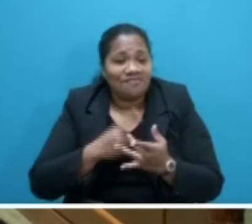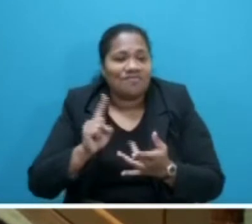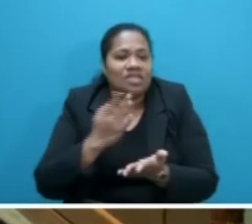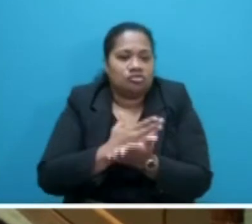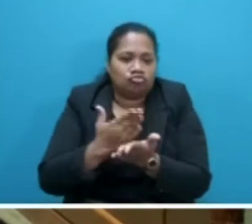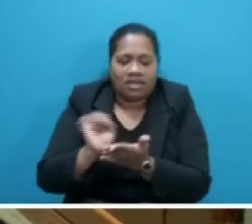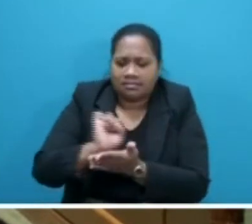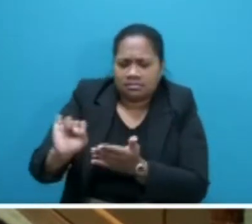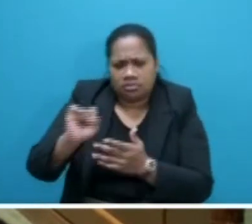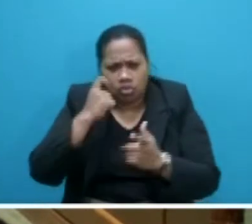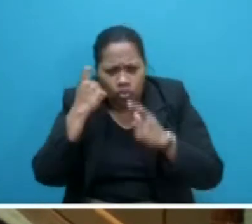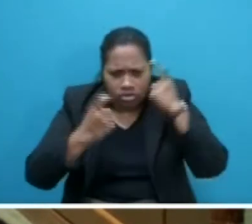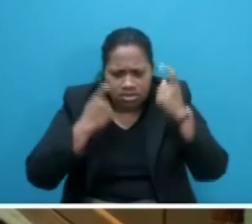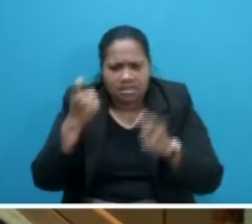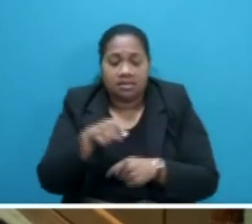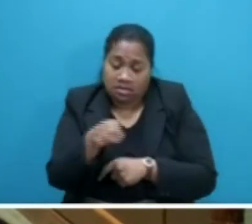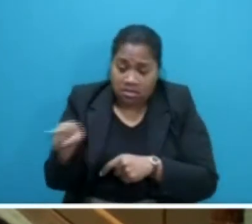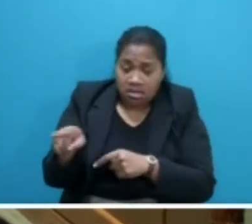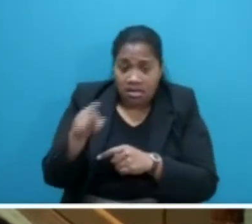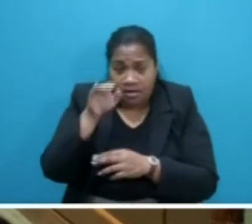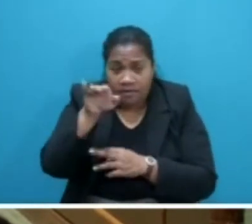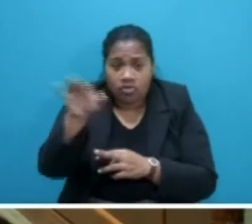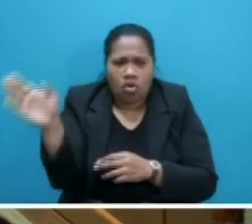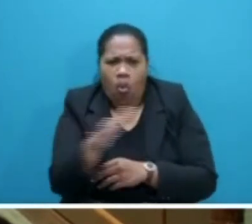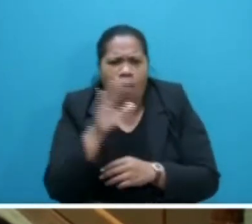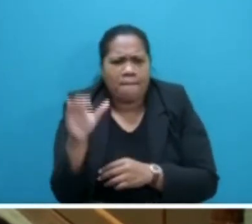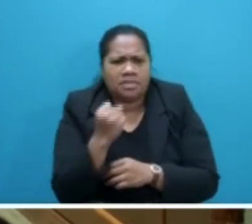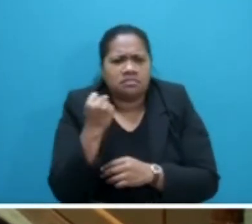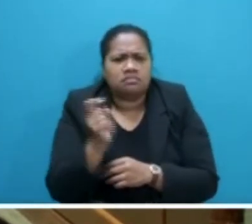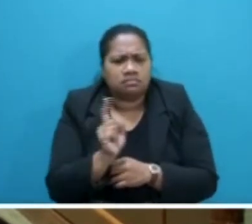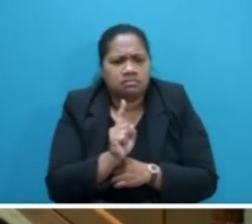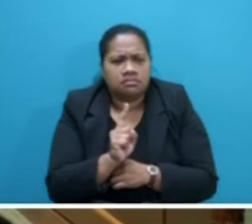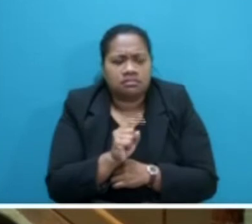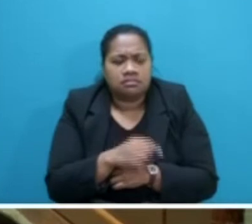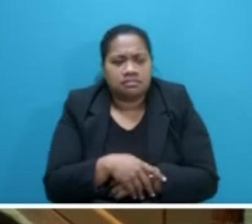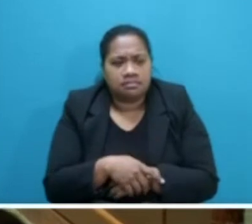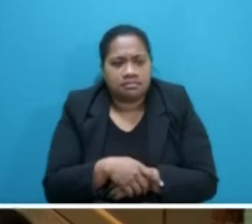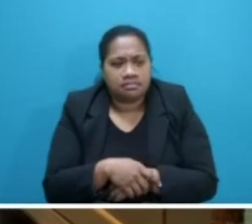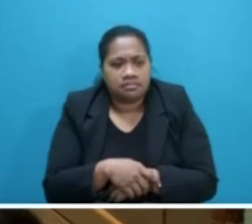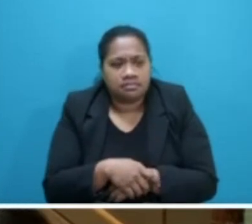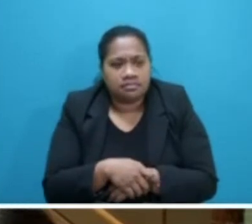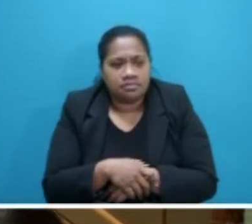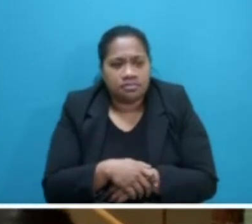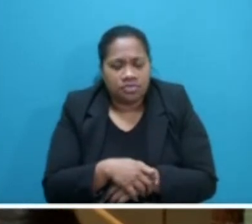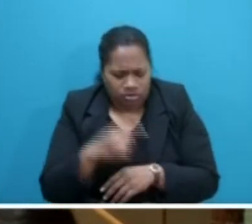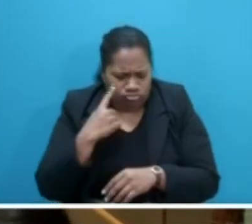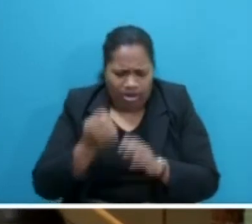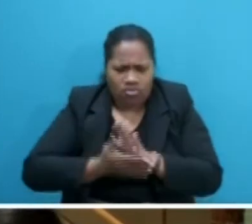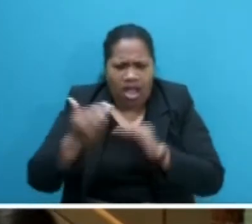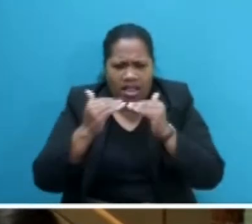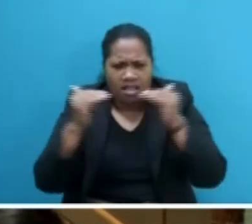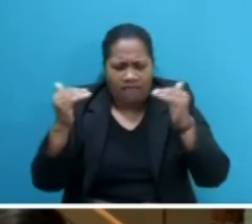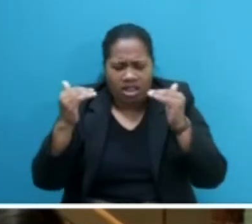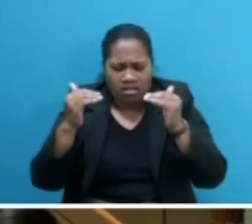is for the sake of their future we must all bring a high level of intellectual rigor to the debates within this chamber, as well as